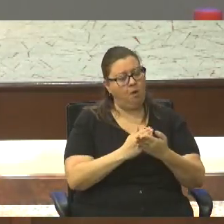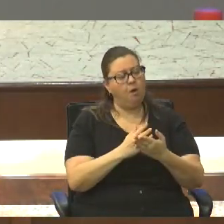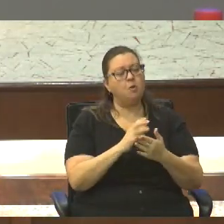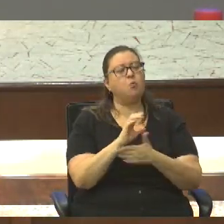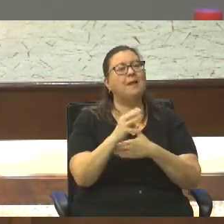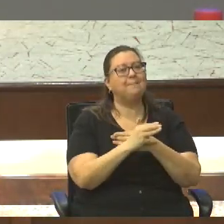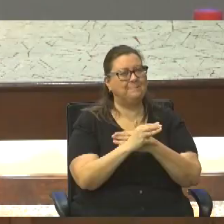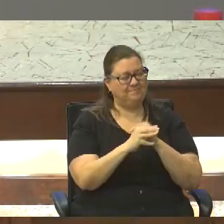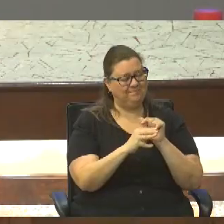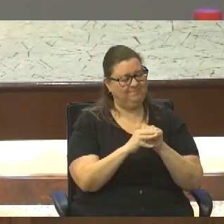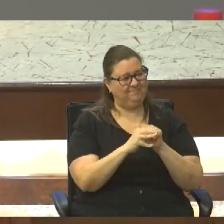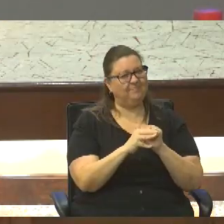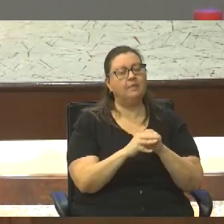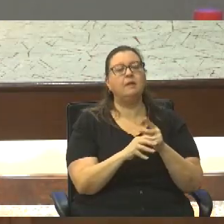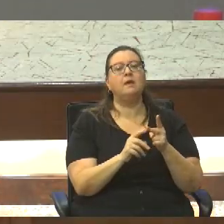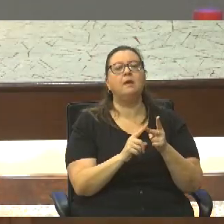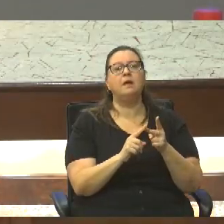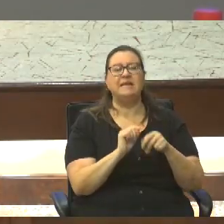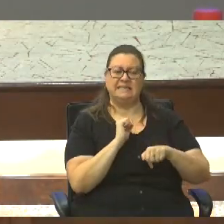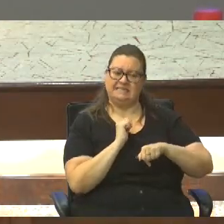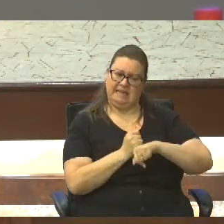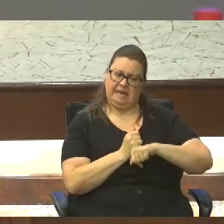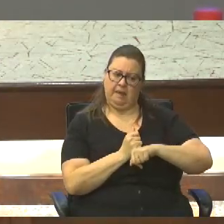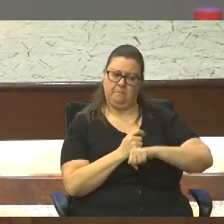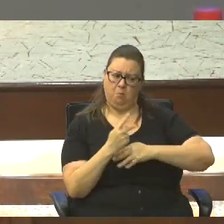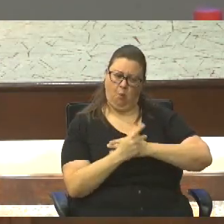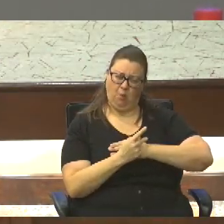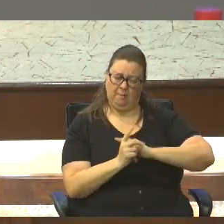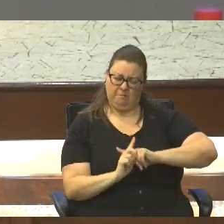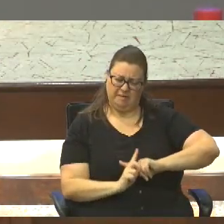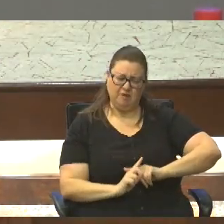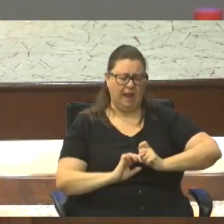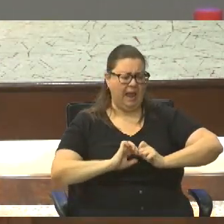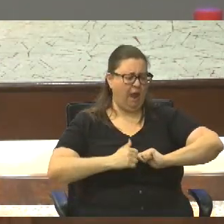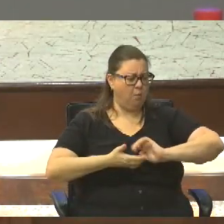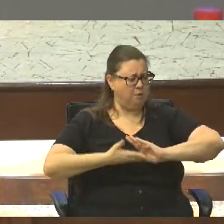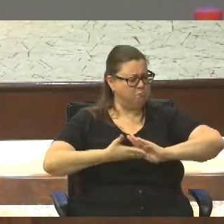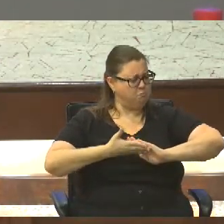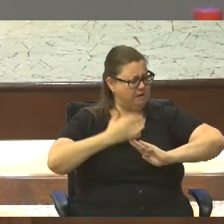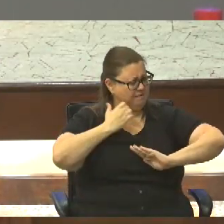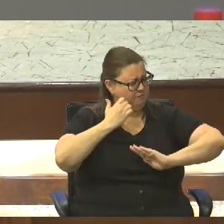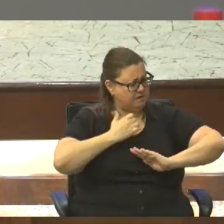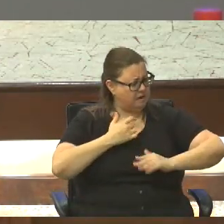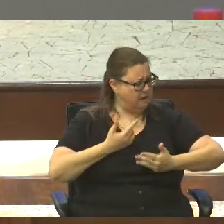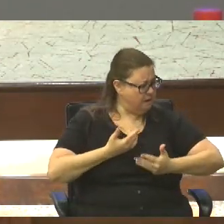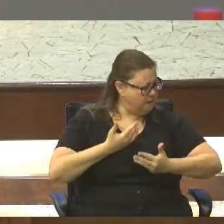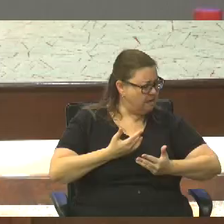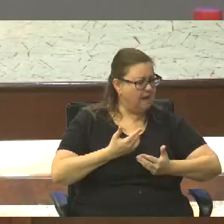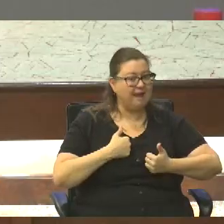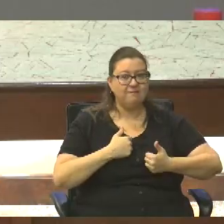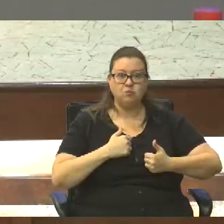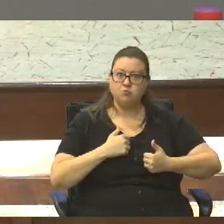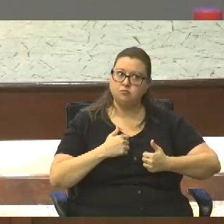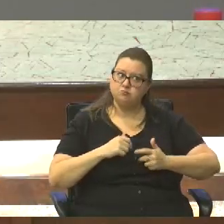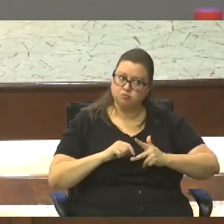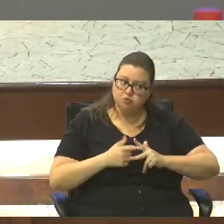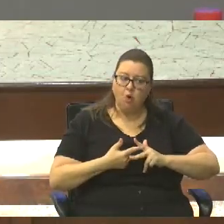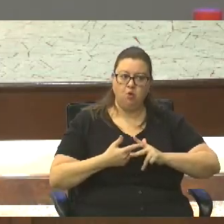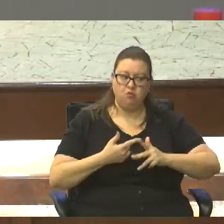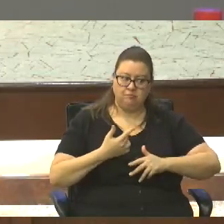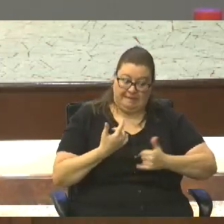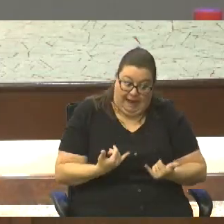curriculum and the activation. It's so important to establish our day-to-day, what's going on there. We got to build early momentum and make sure